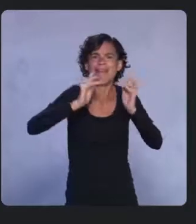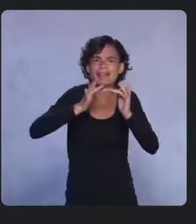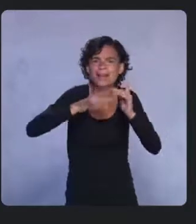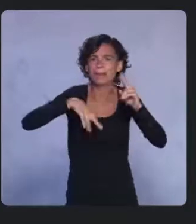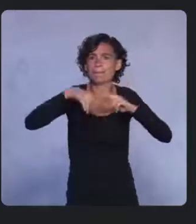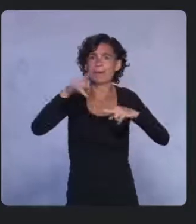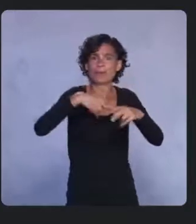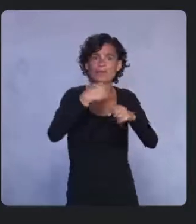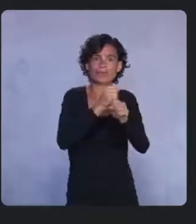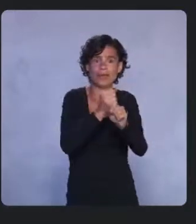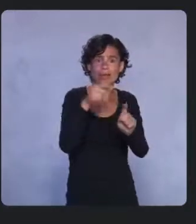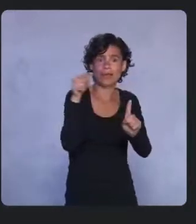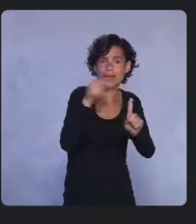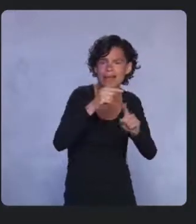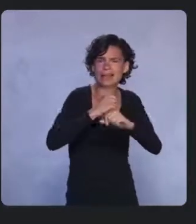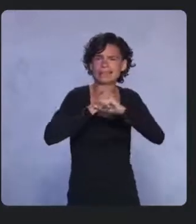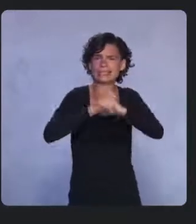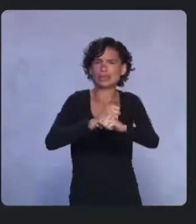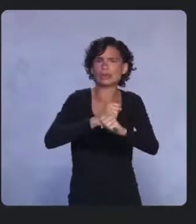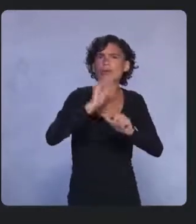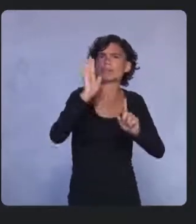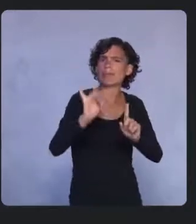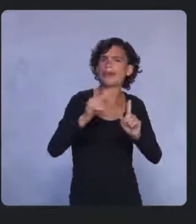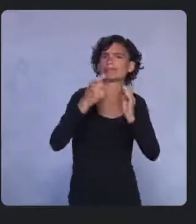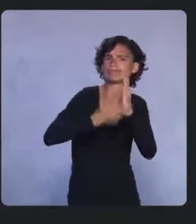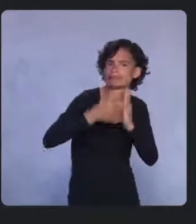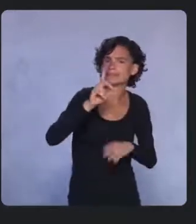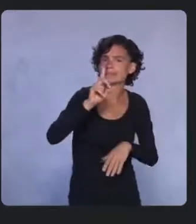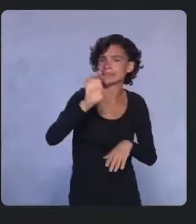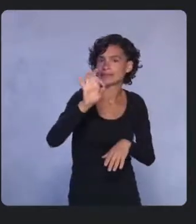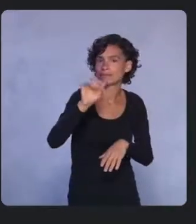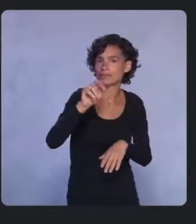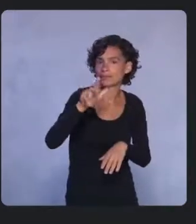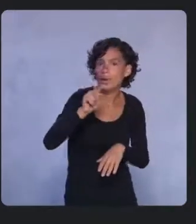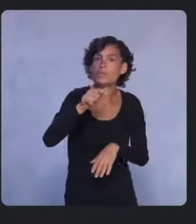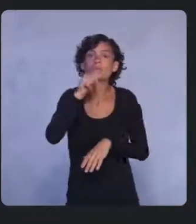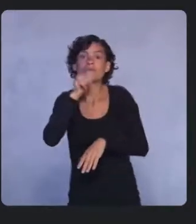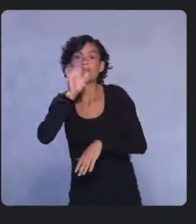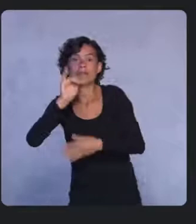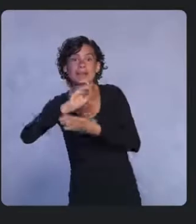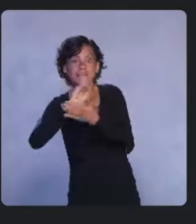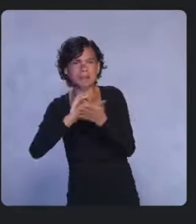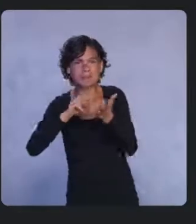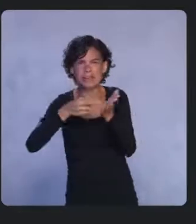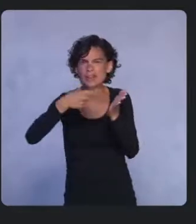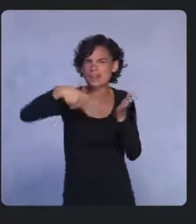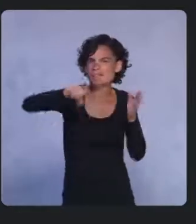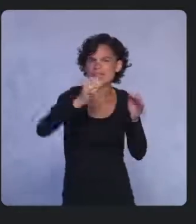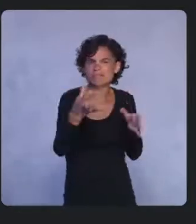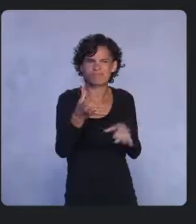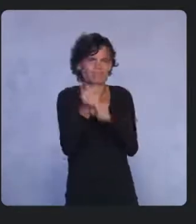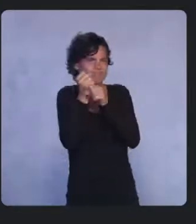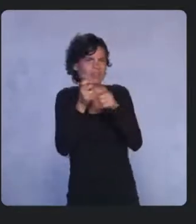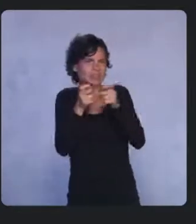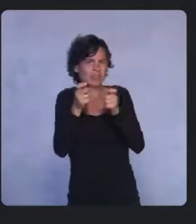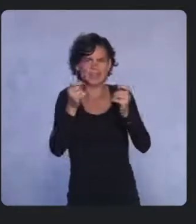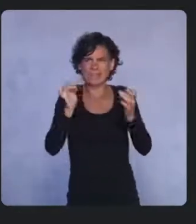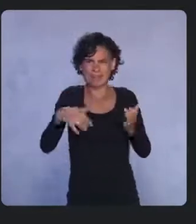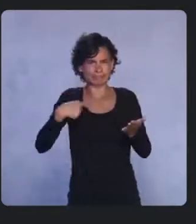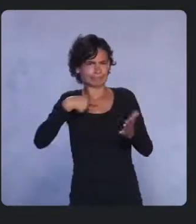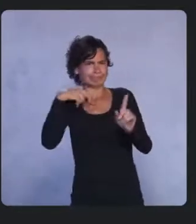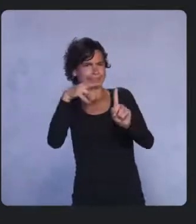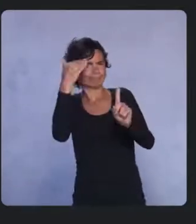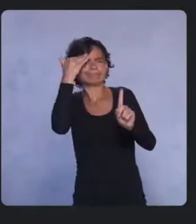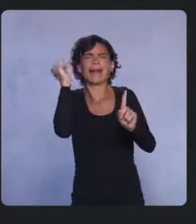default, private by design, and that give you control is how we ensure that every day you're safer with